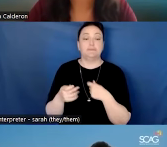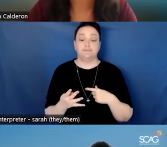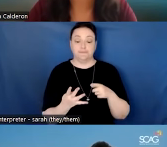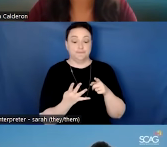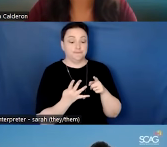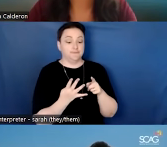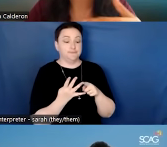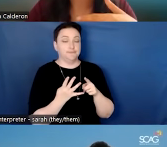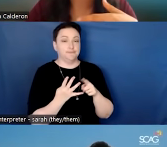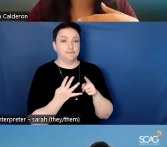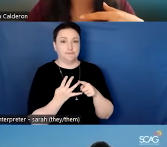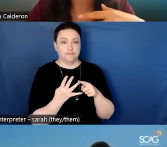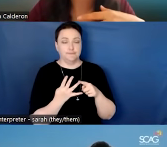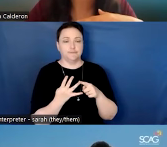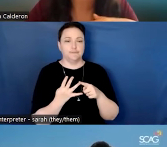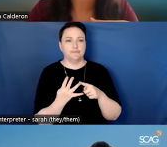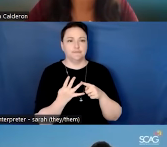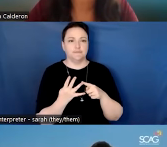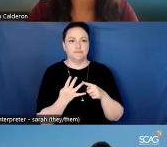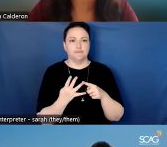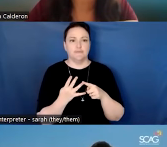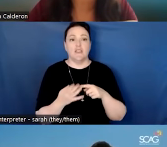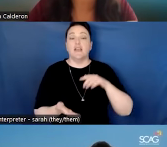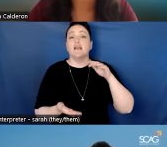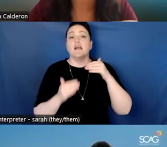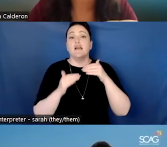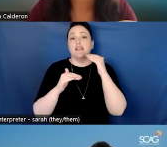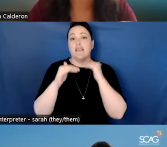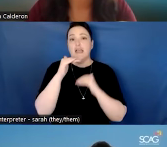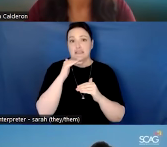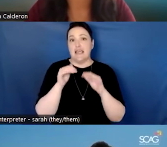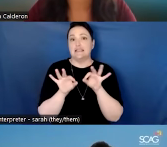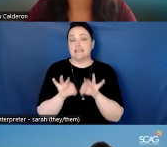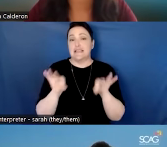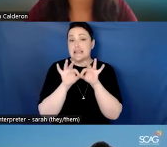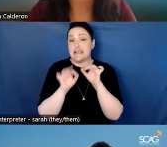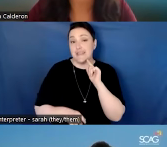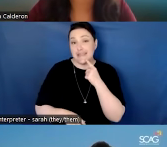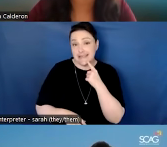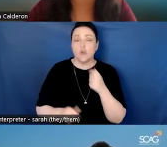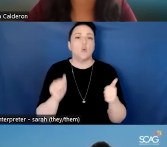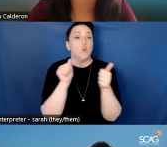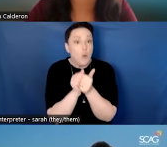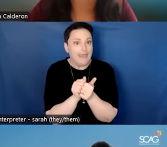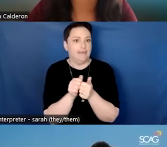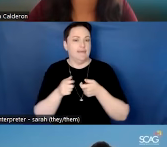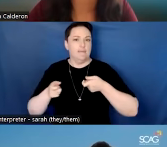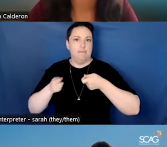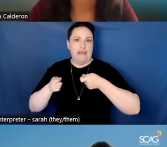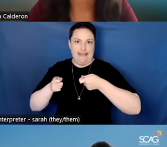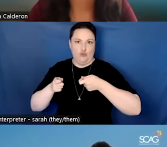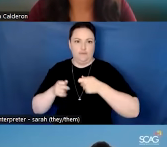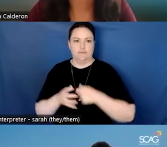of significance is less than significant with mitigation measures. So these are potentially significant